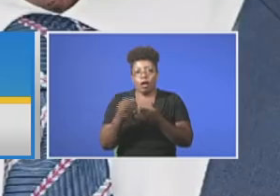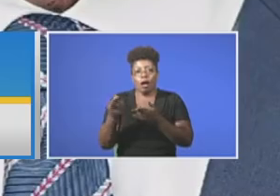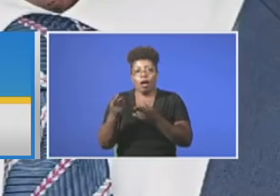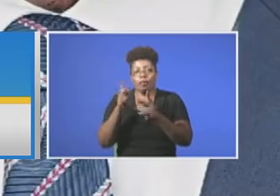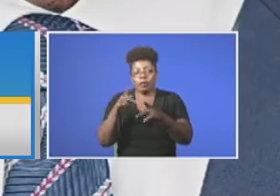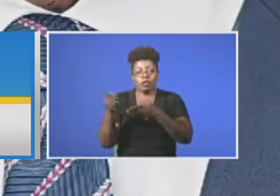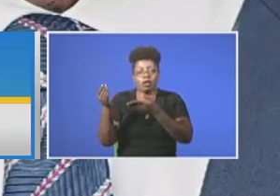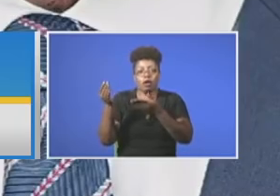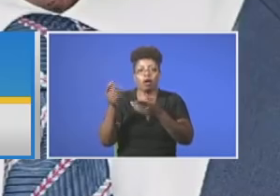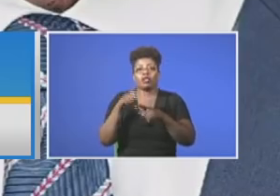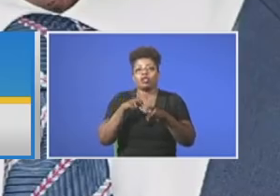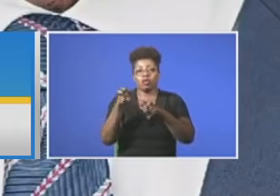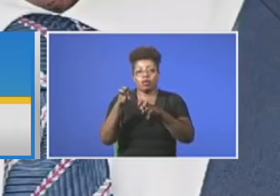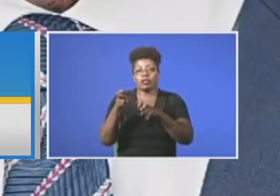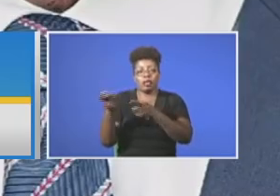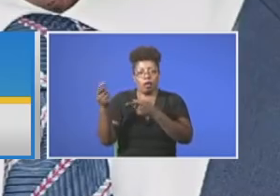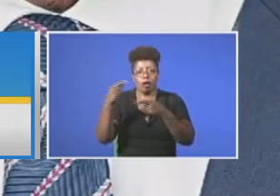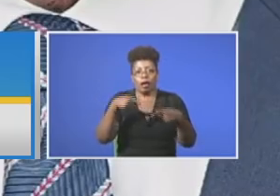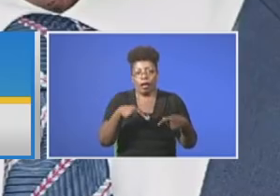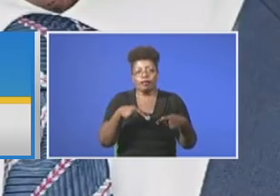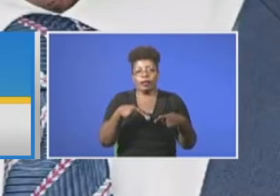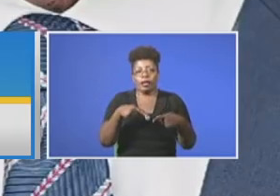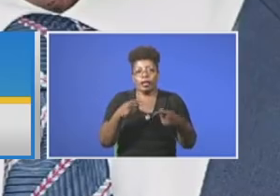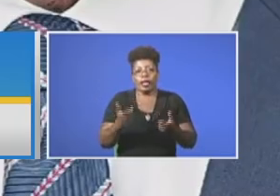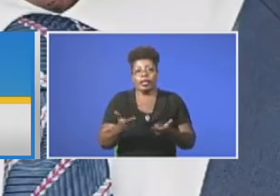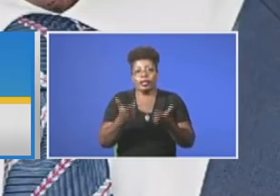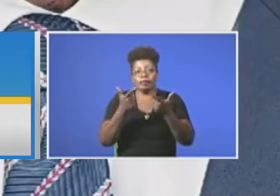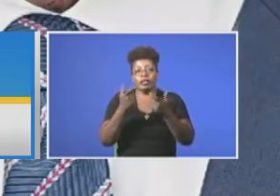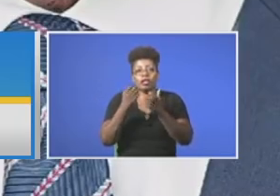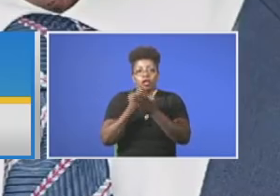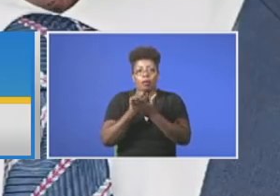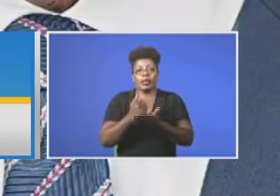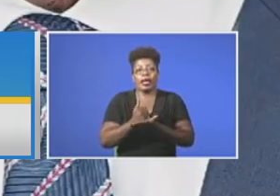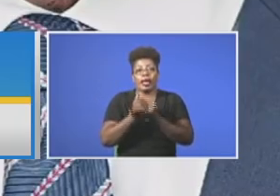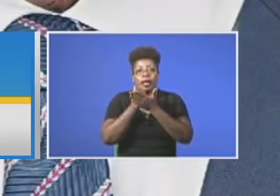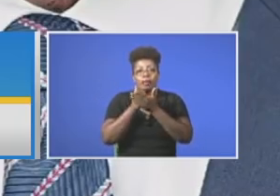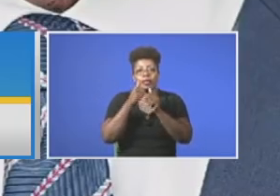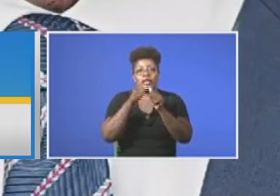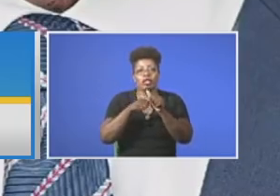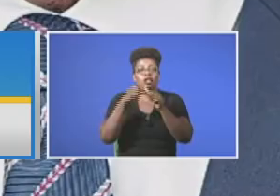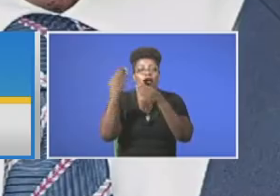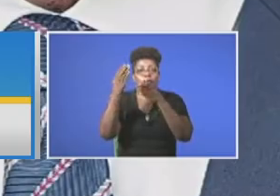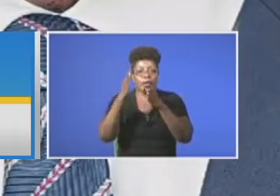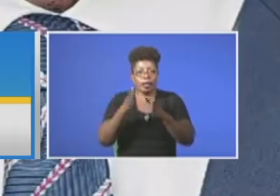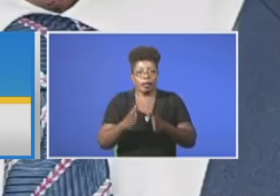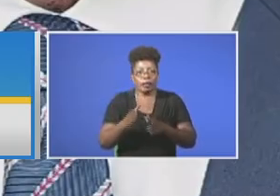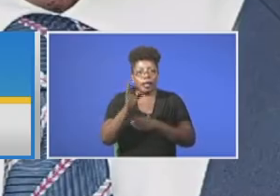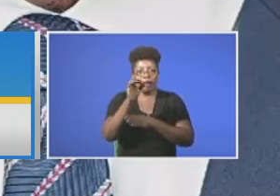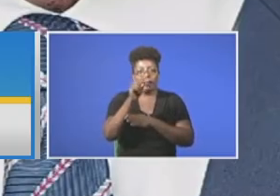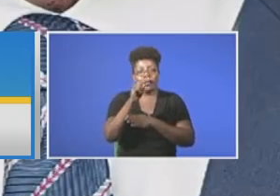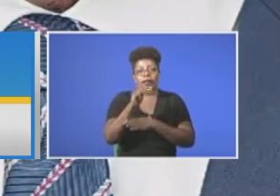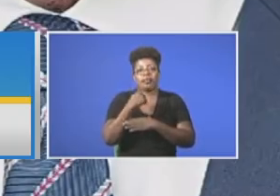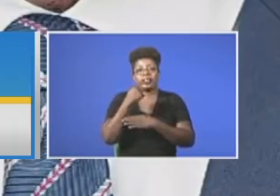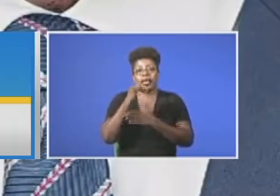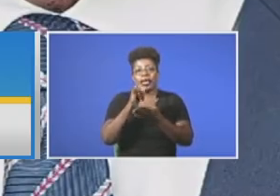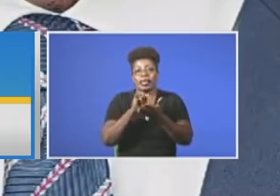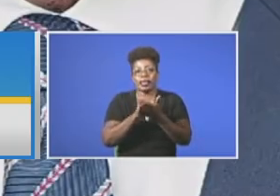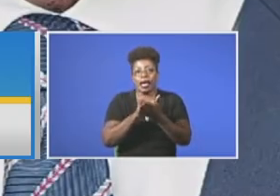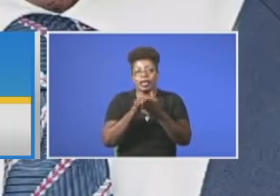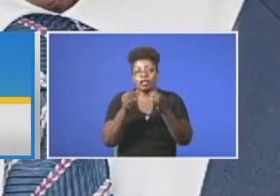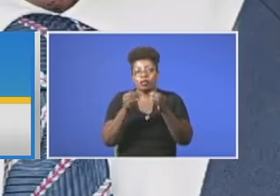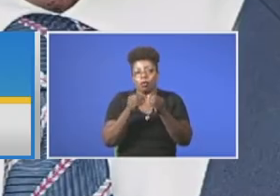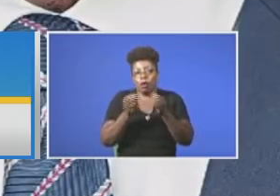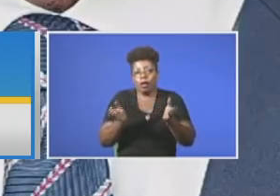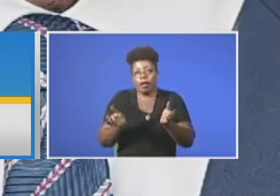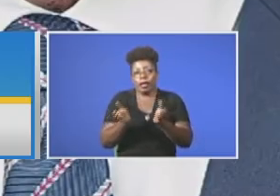numbers, indicating that this means a lifted economy, which helps each and every Bahamian. The F&M chairman said what is even more